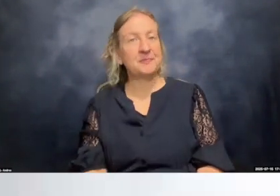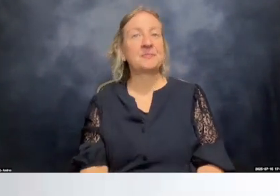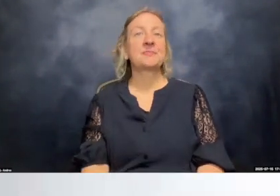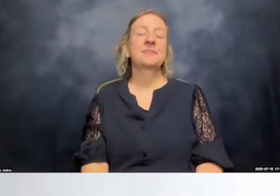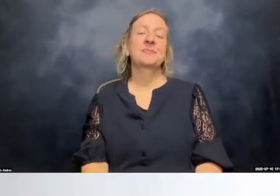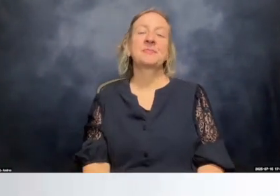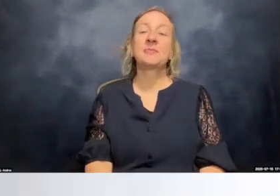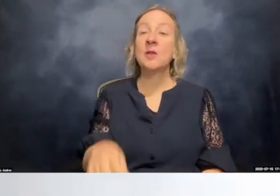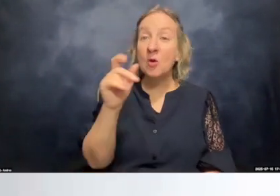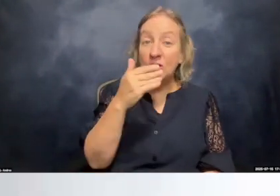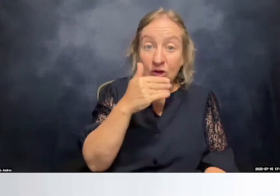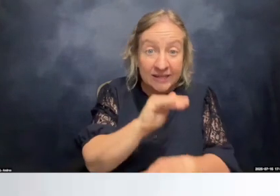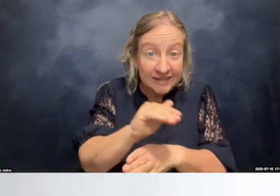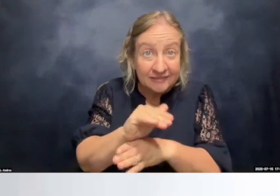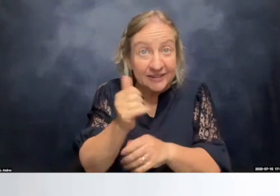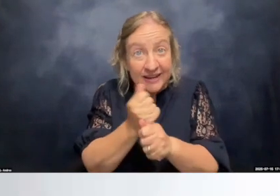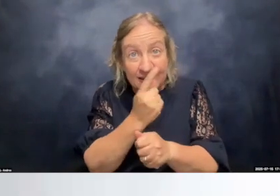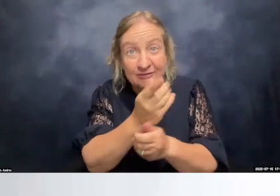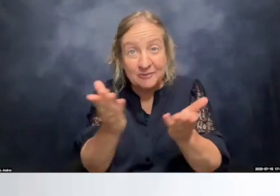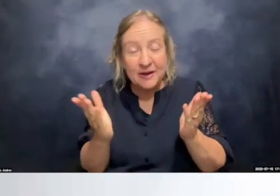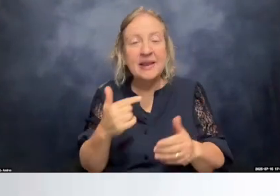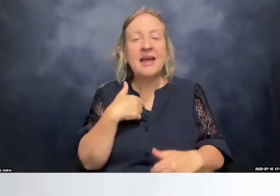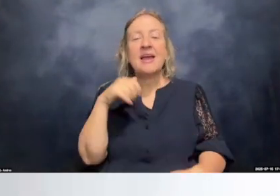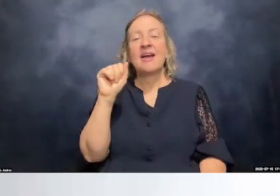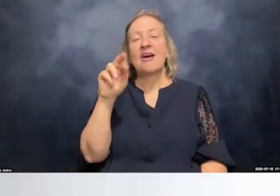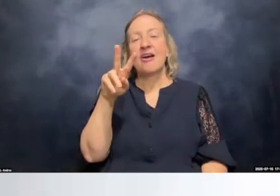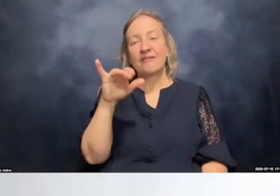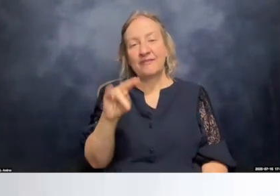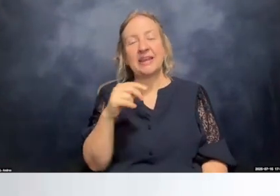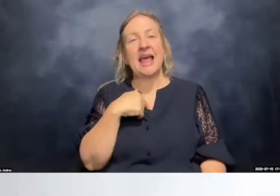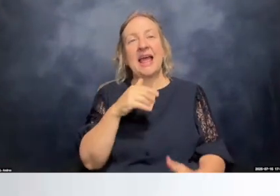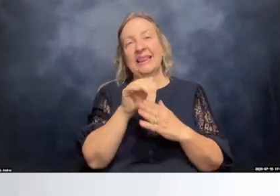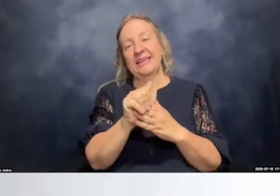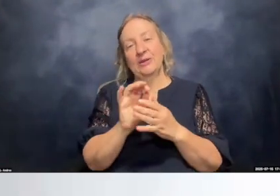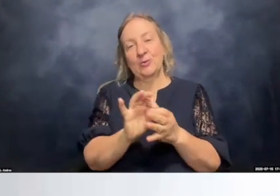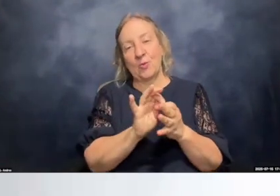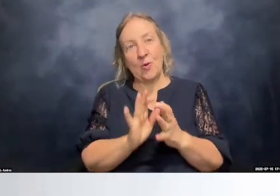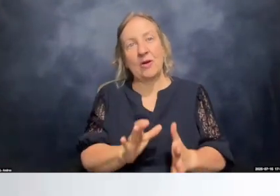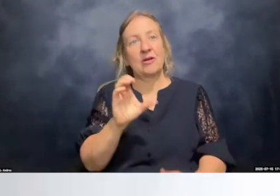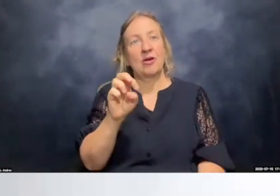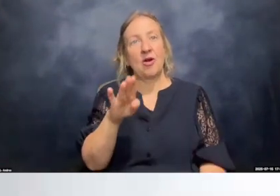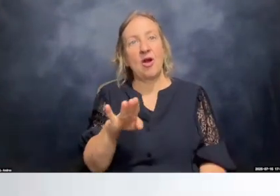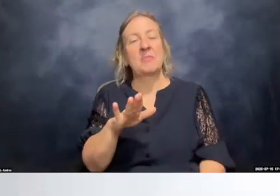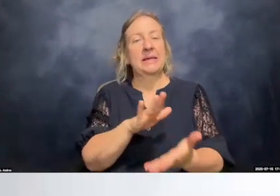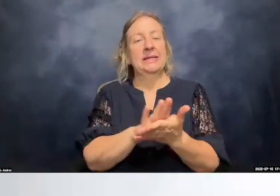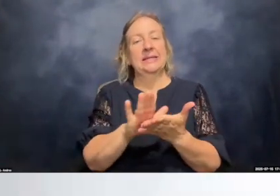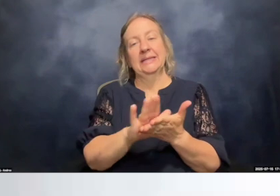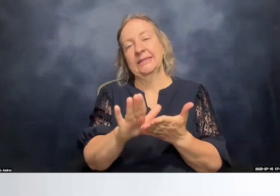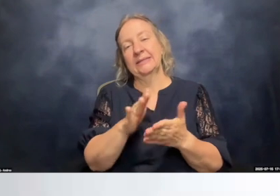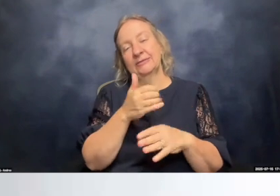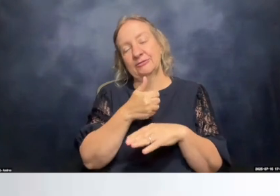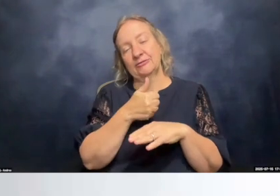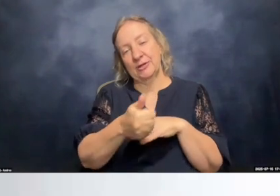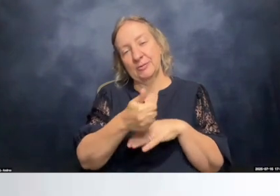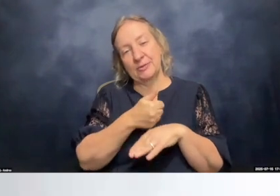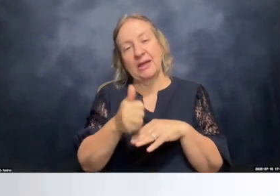Alrighty. Good evening, everyone. My name is Arvin, and I serve as the lead coordinator for CARB's Clean Transportation and